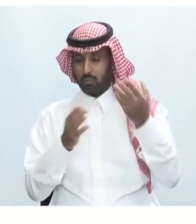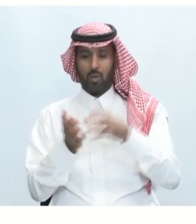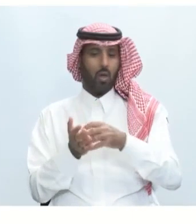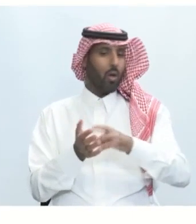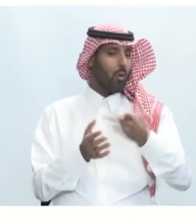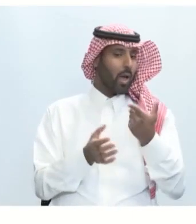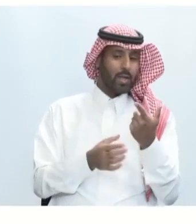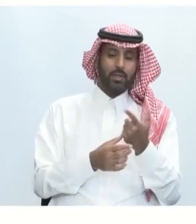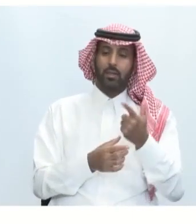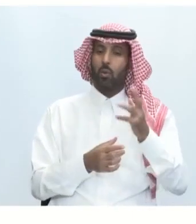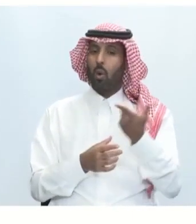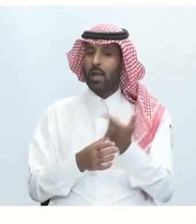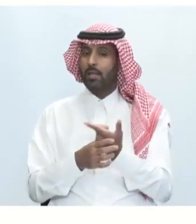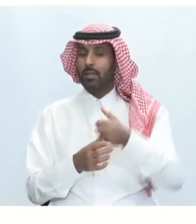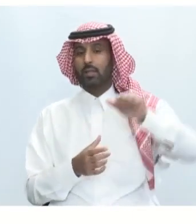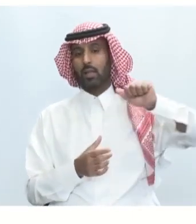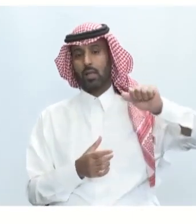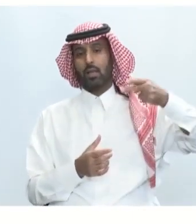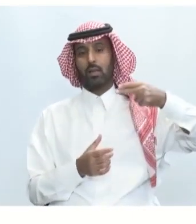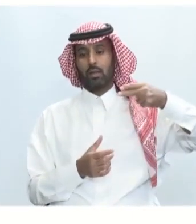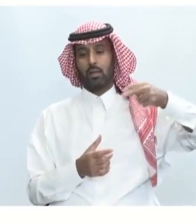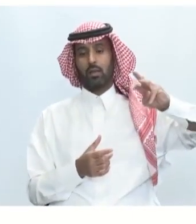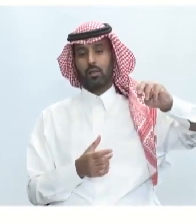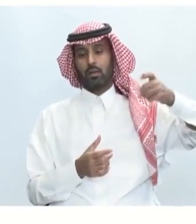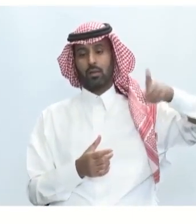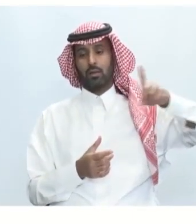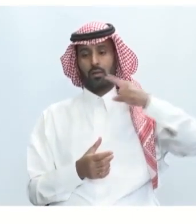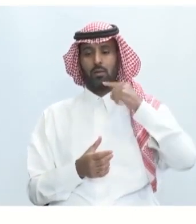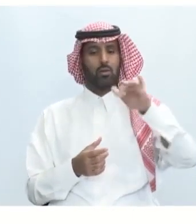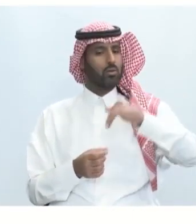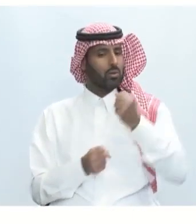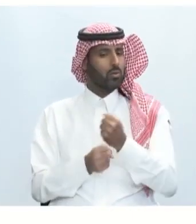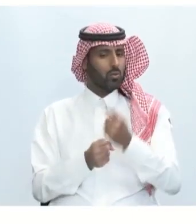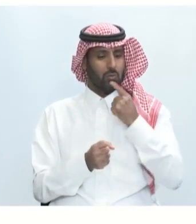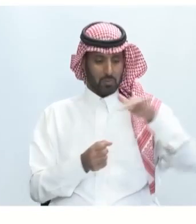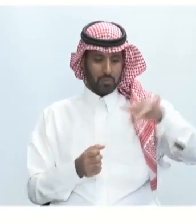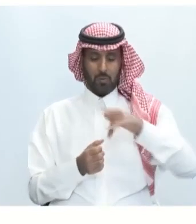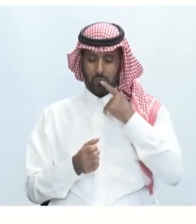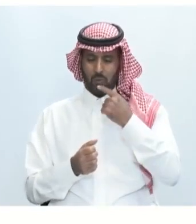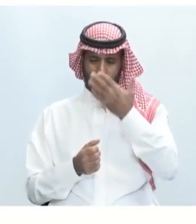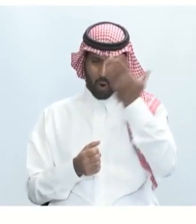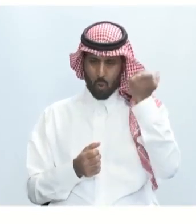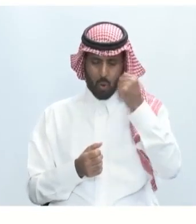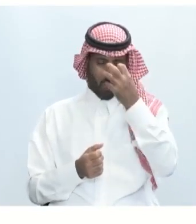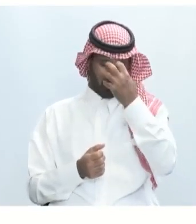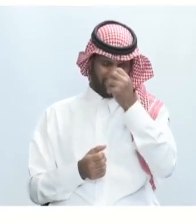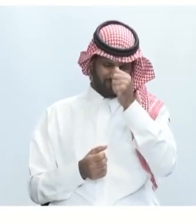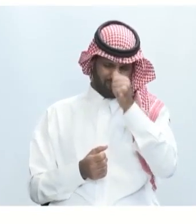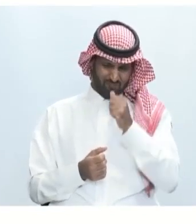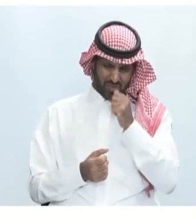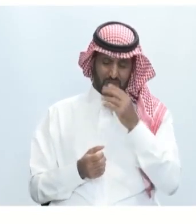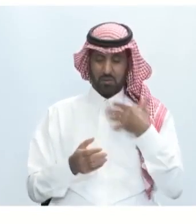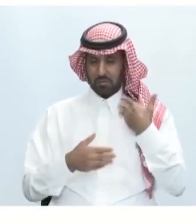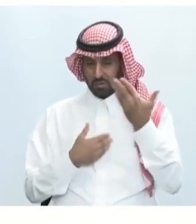what did Ahmed do? Umar replied, well, he was angry at first. Then he demanded that Alan make a